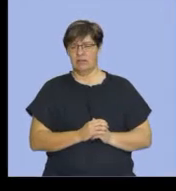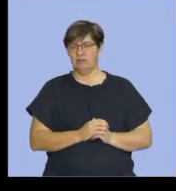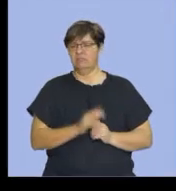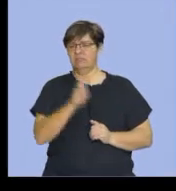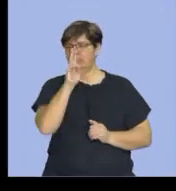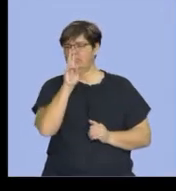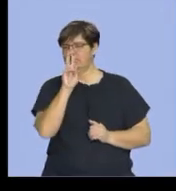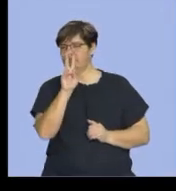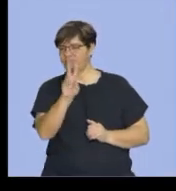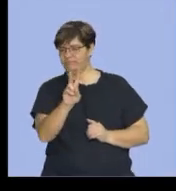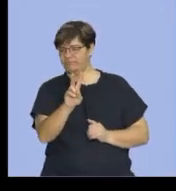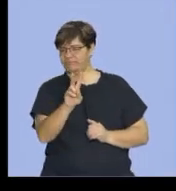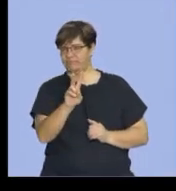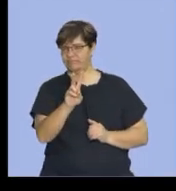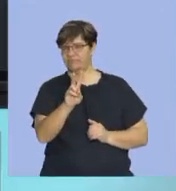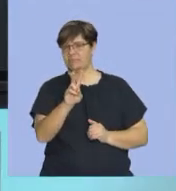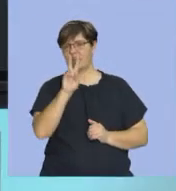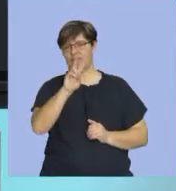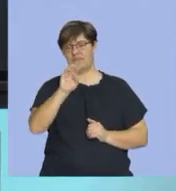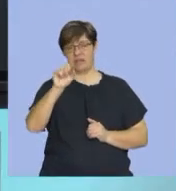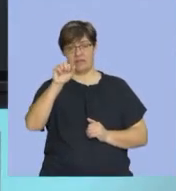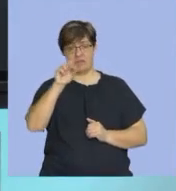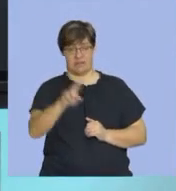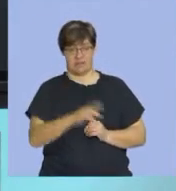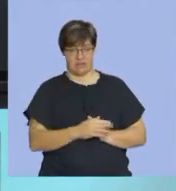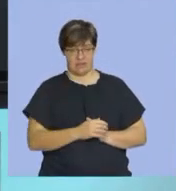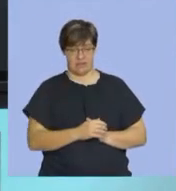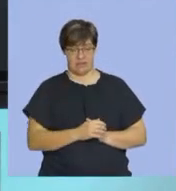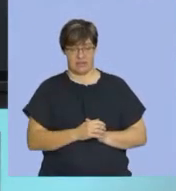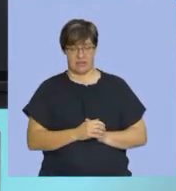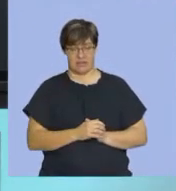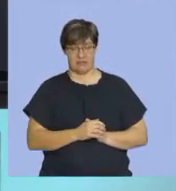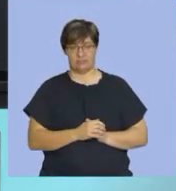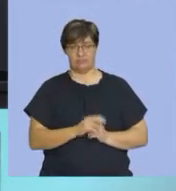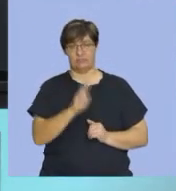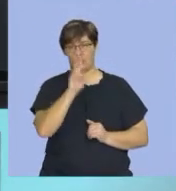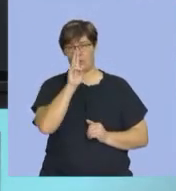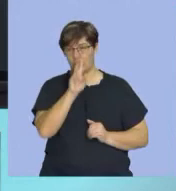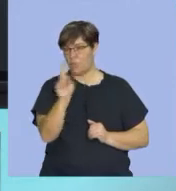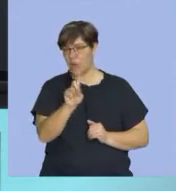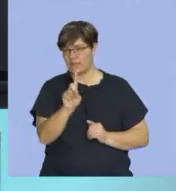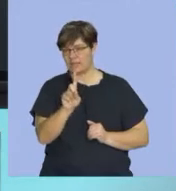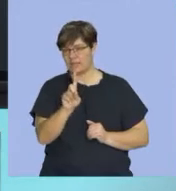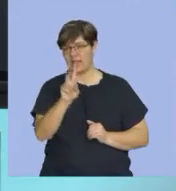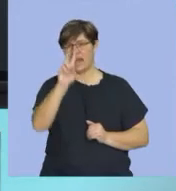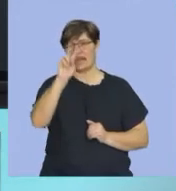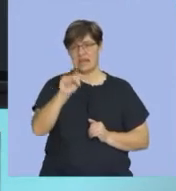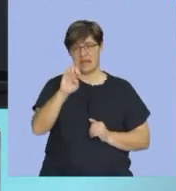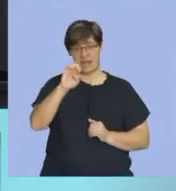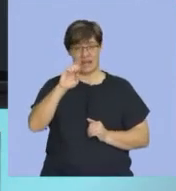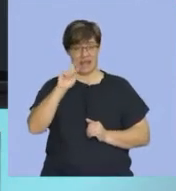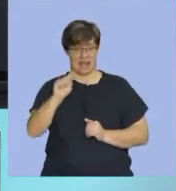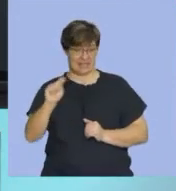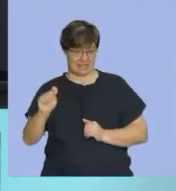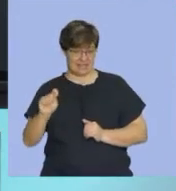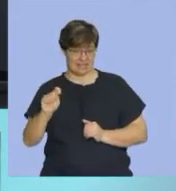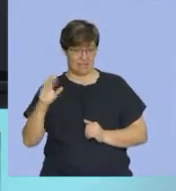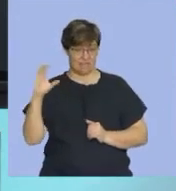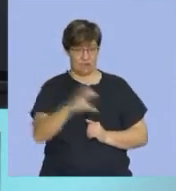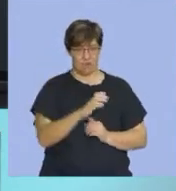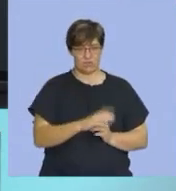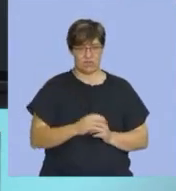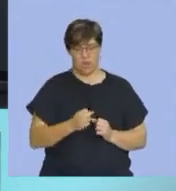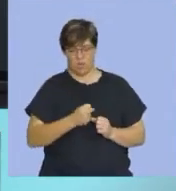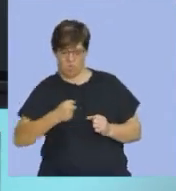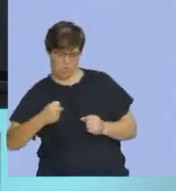When you first looked at vectors, we looked at net forces, okay? So we could tell you there was a